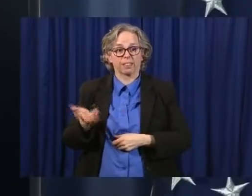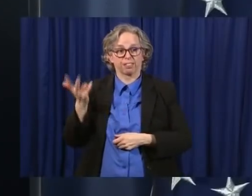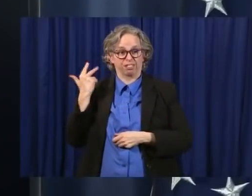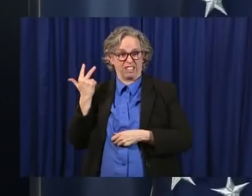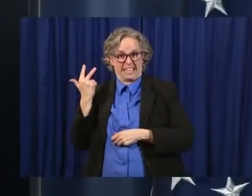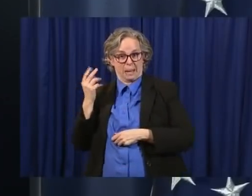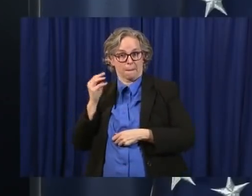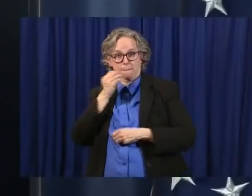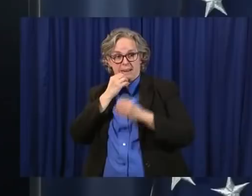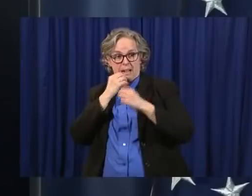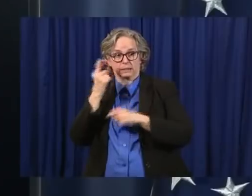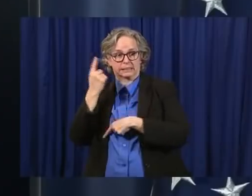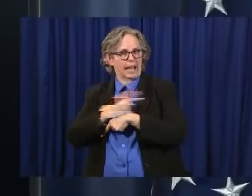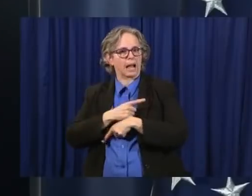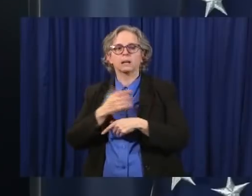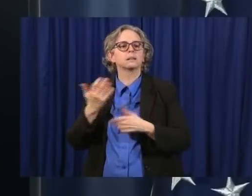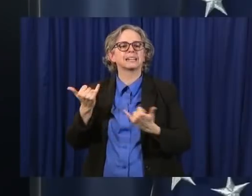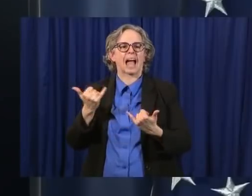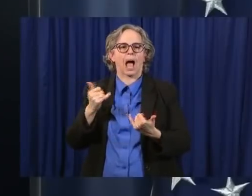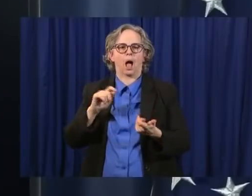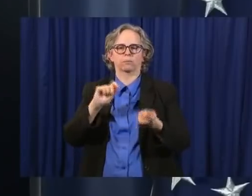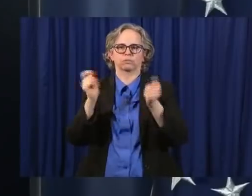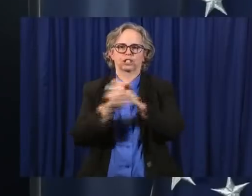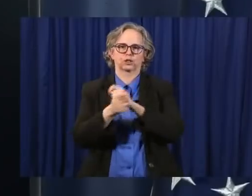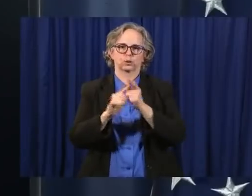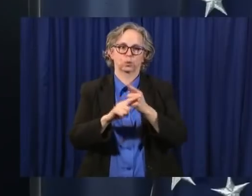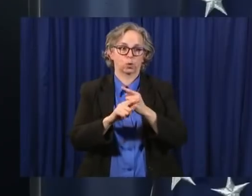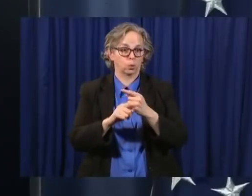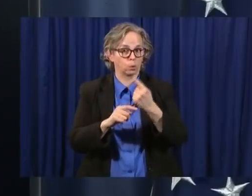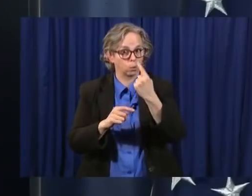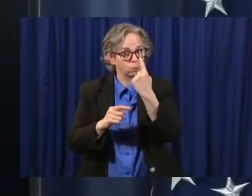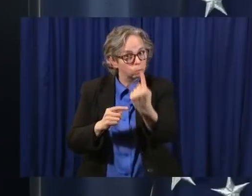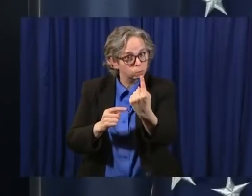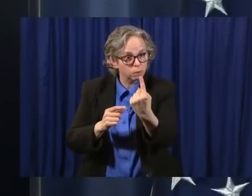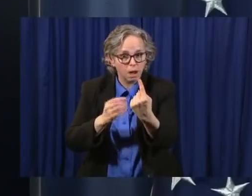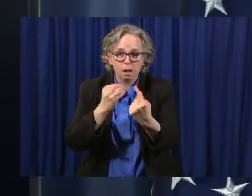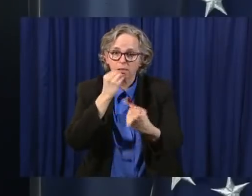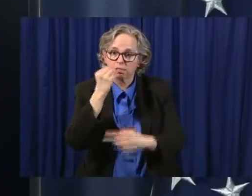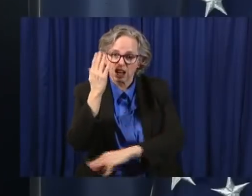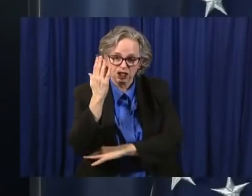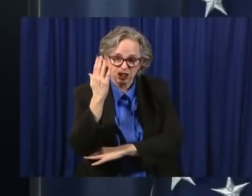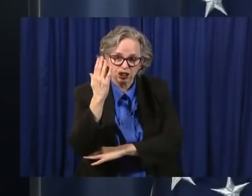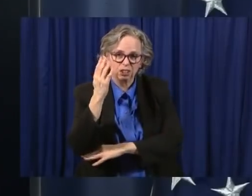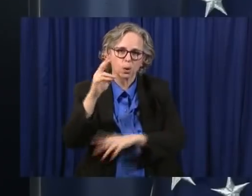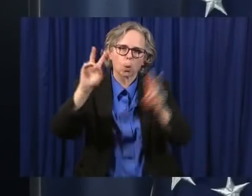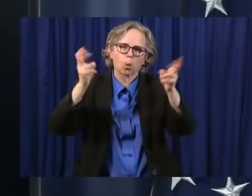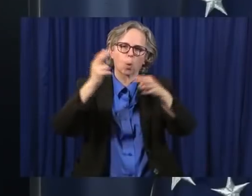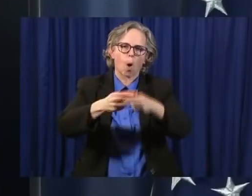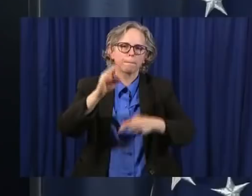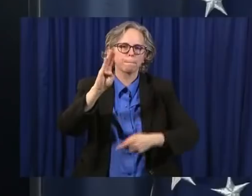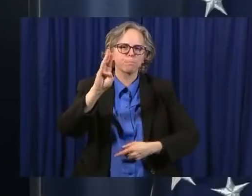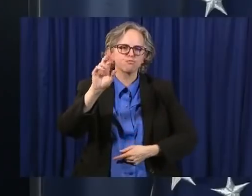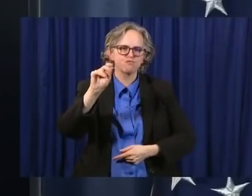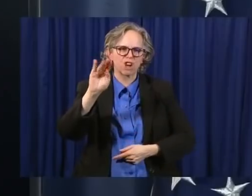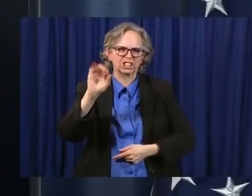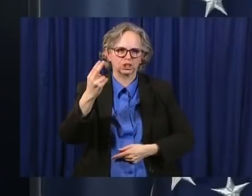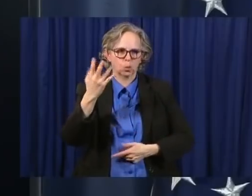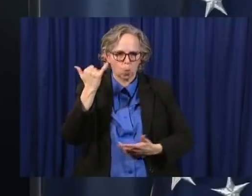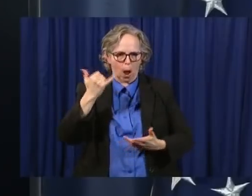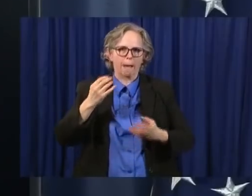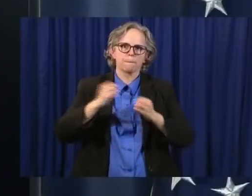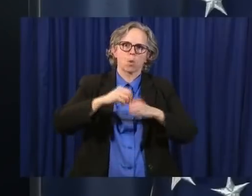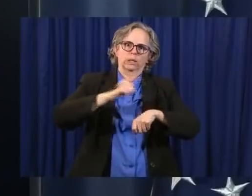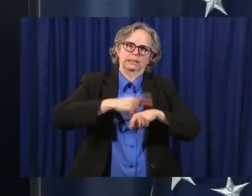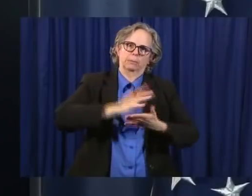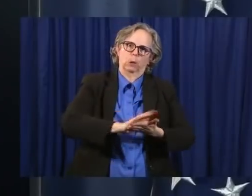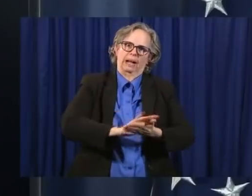having brunch. The only reason we did that was so that that's just that much more time to sanitize between